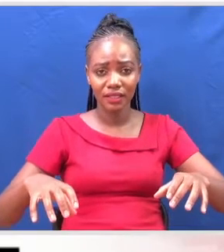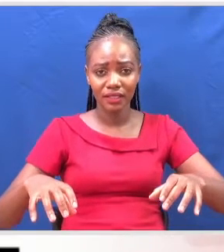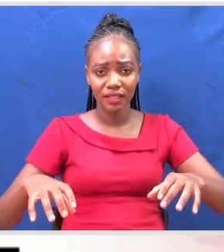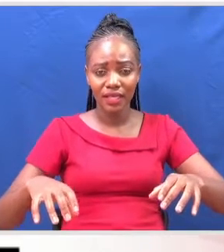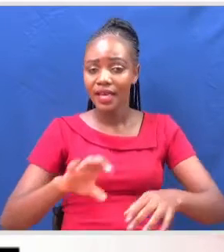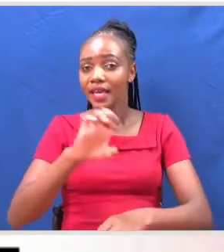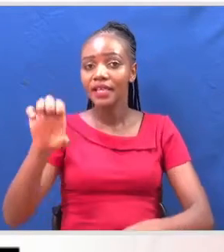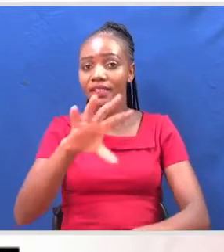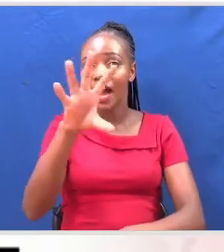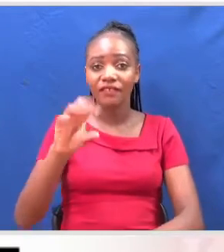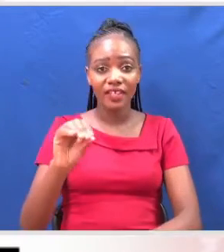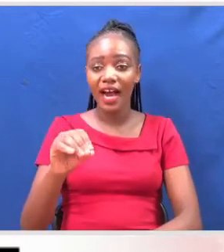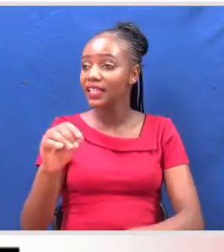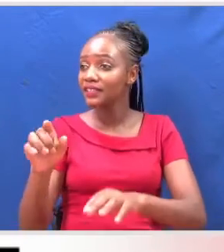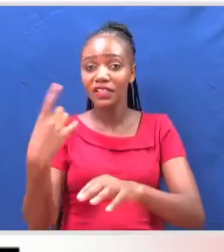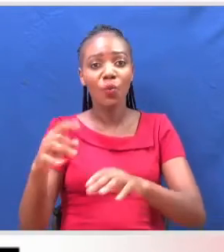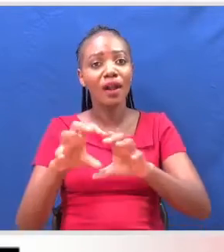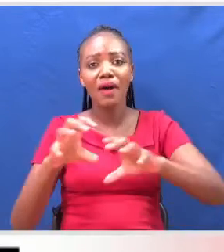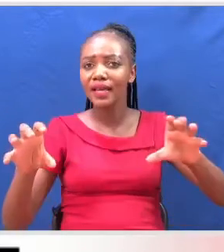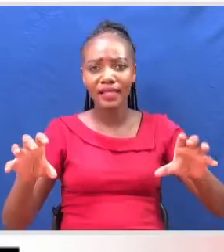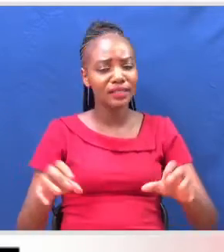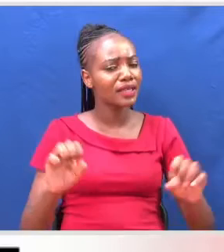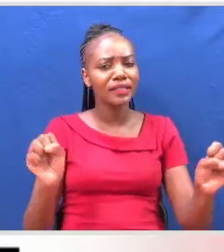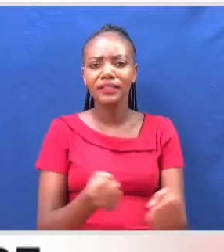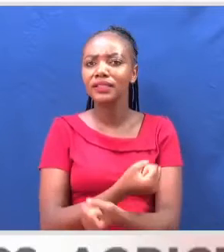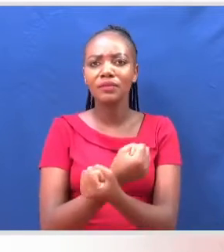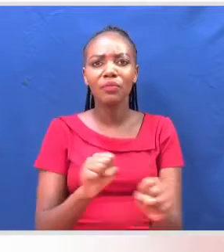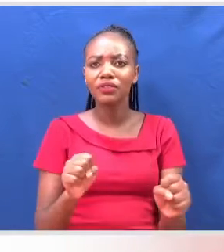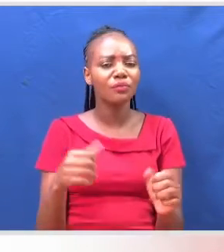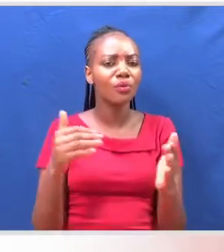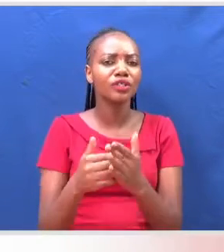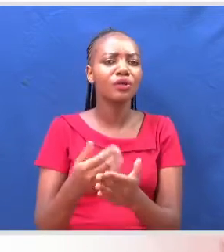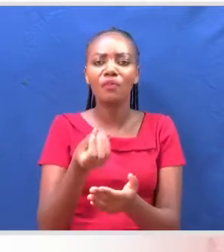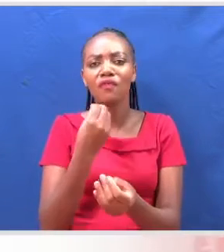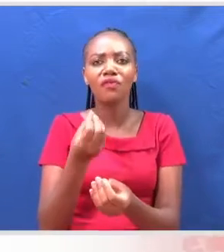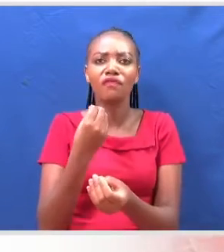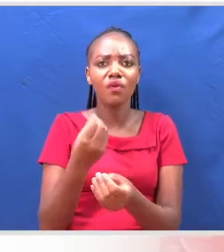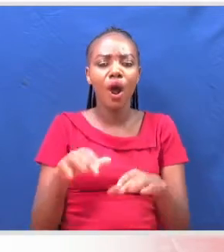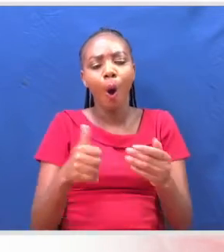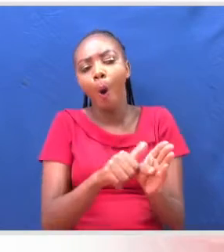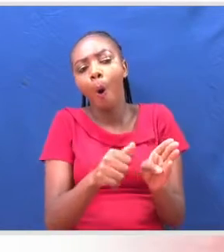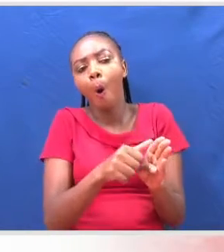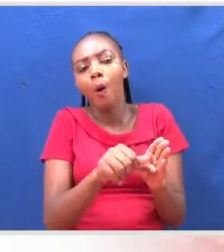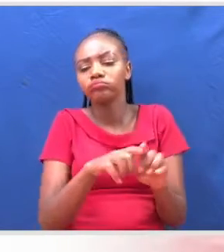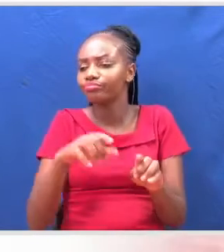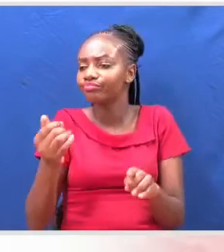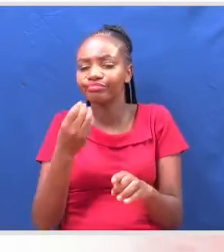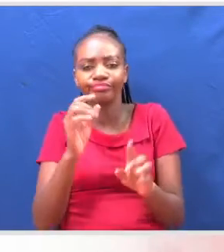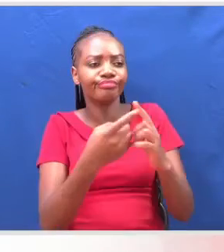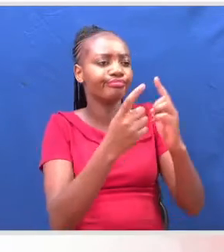East Africa ni soko moja, hatuwezi kusuia chakula, mahindi ama chakula chochote